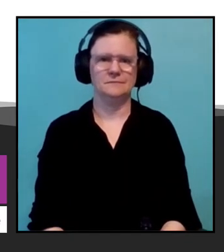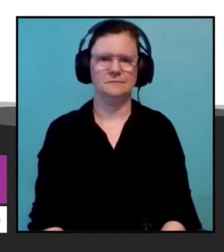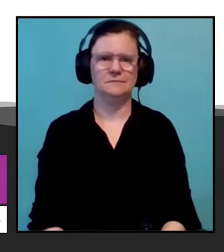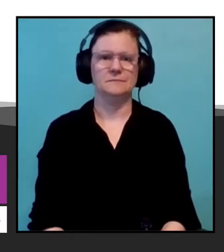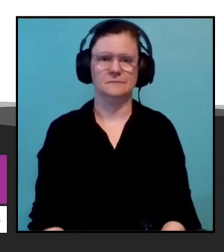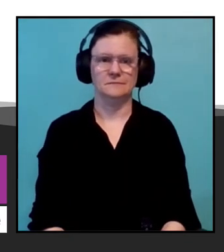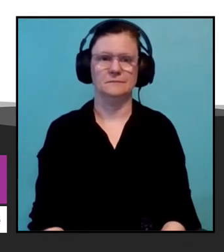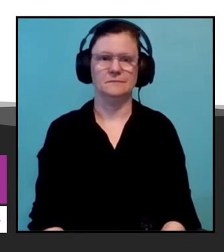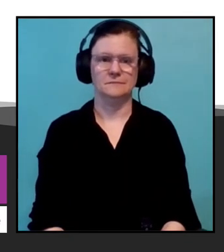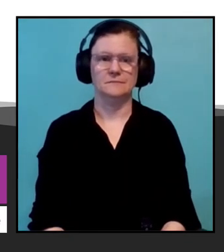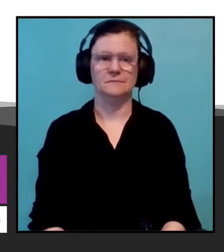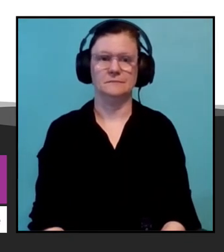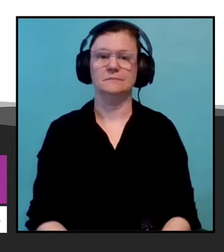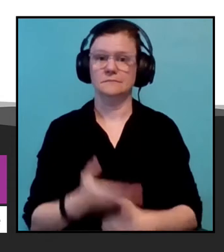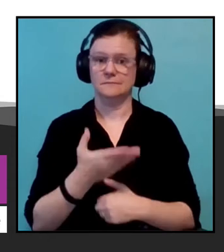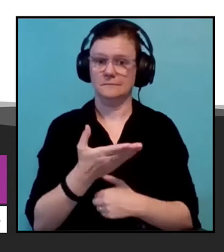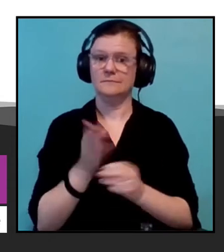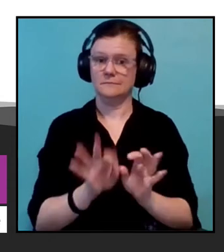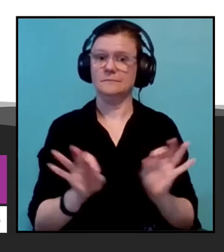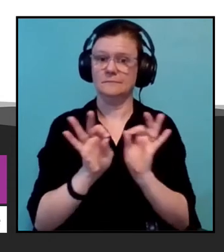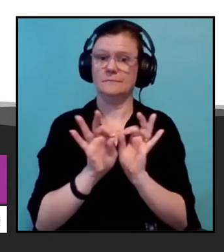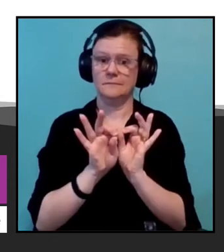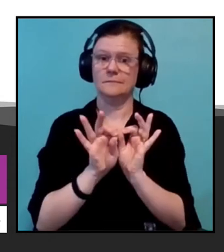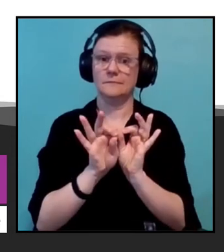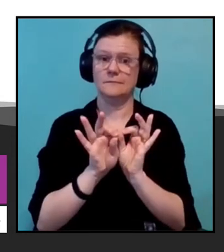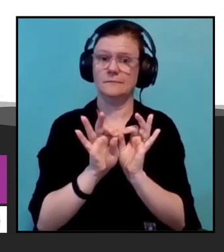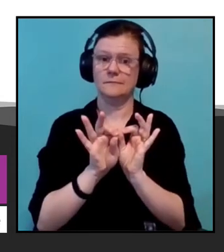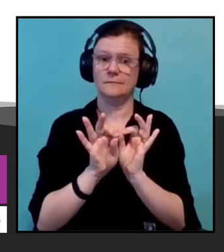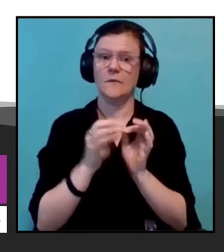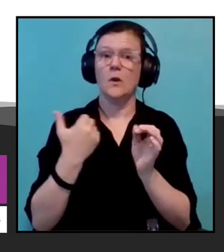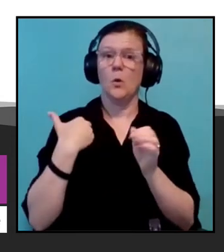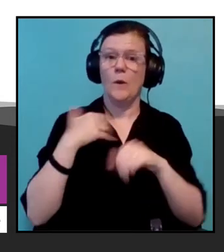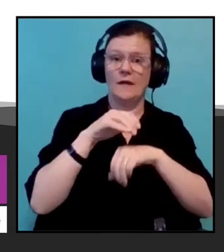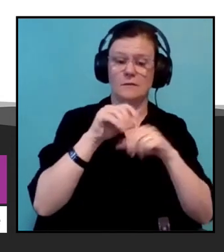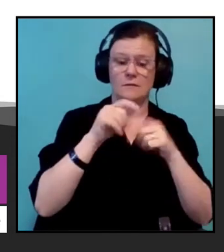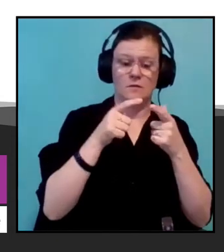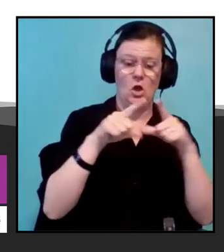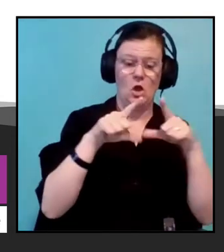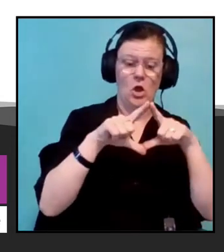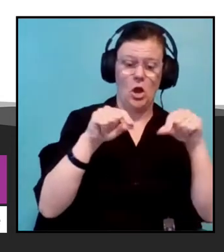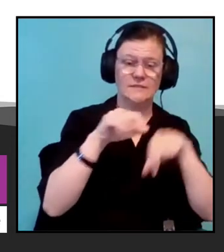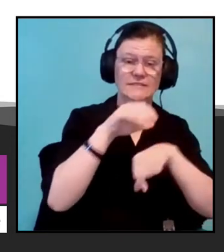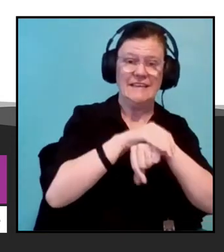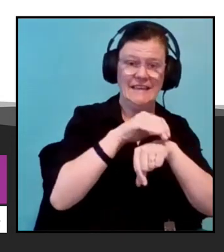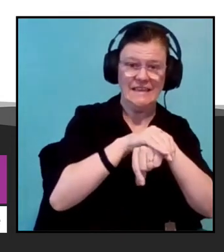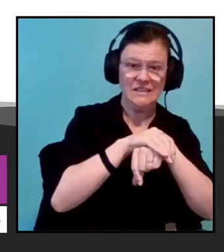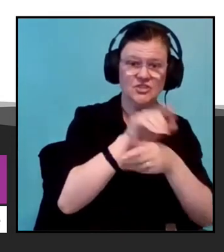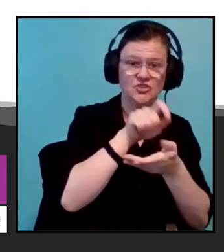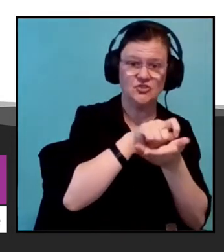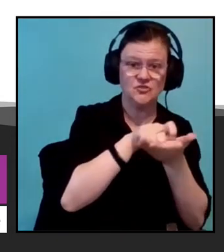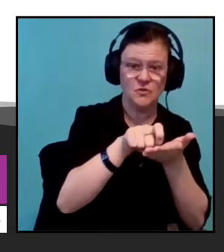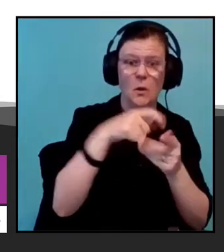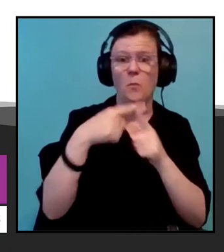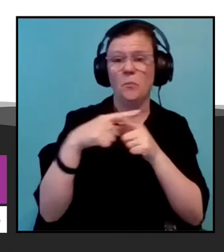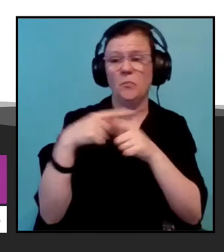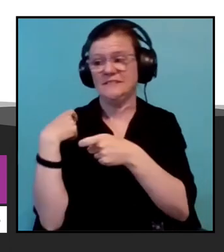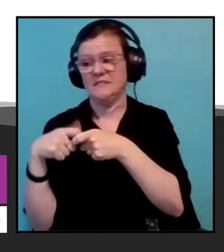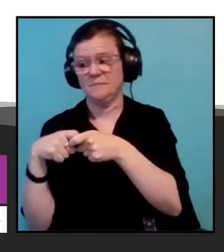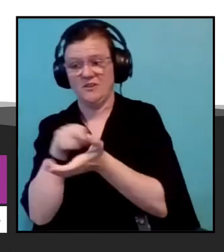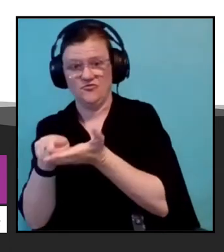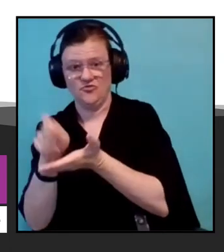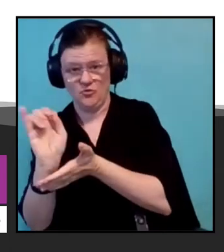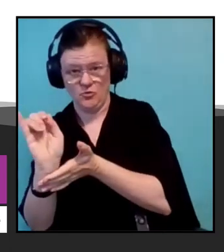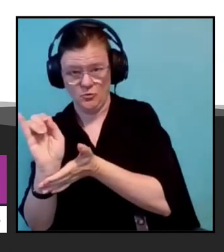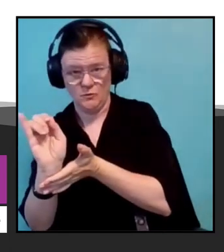So also really important to note, we had cards in English and Spanish, more of inclusivity. But